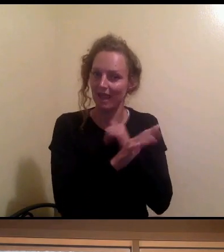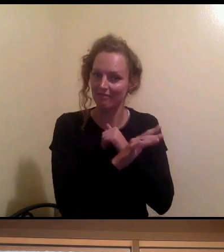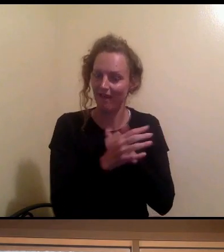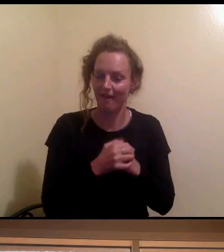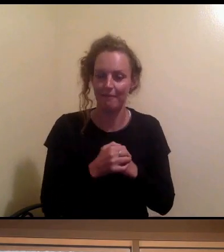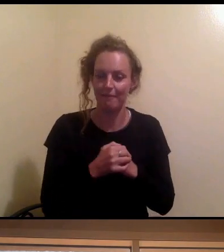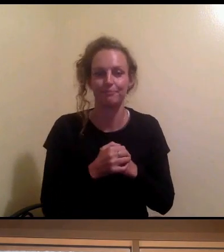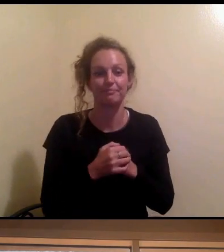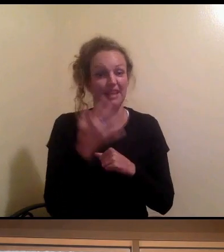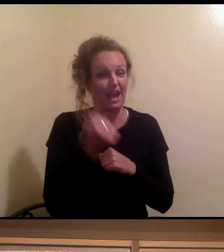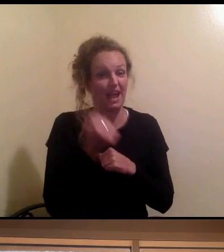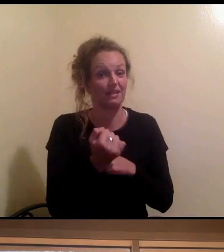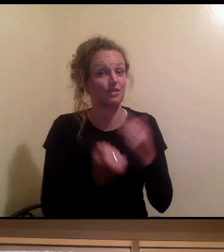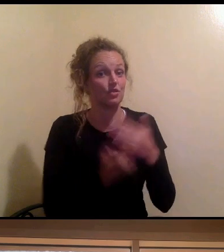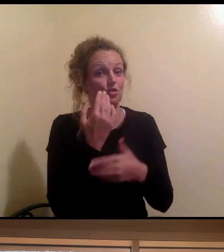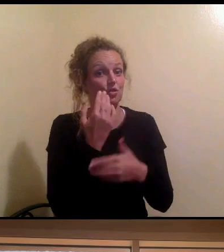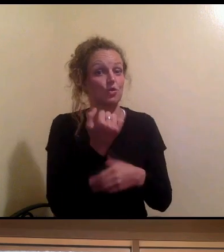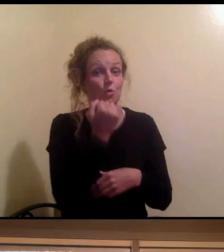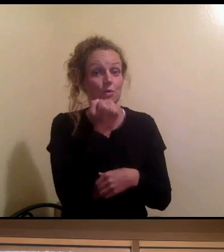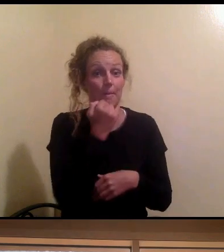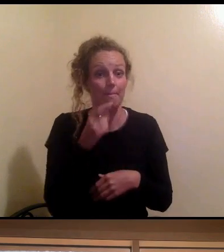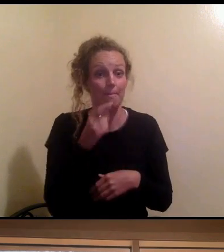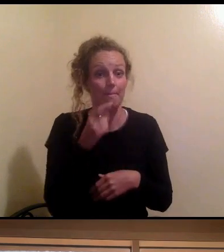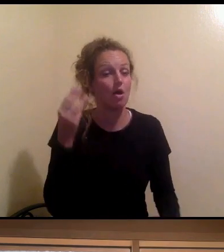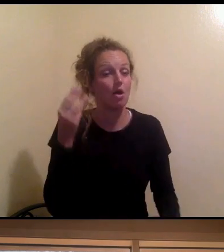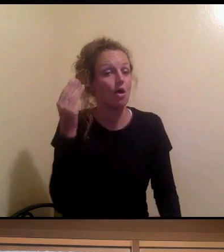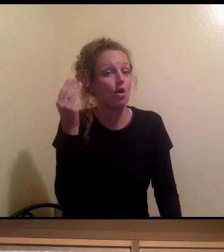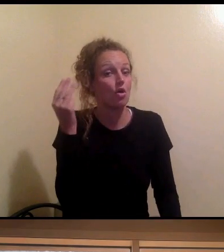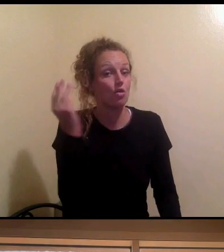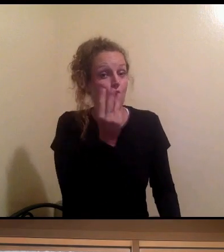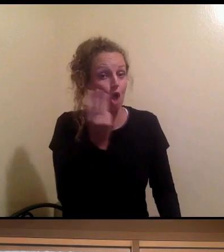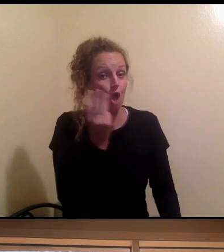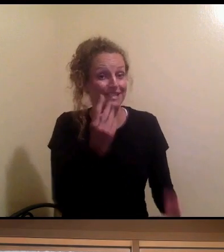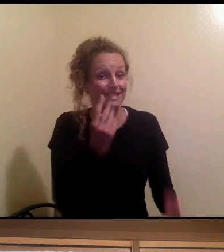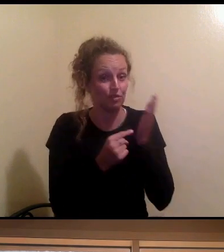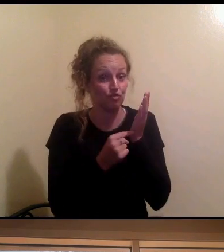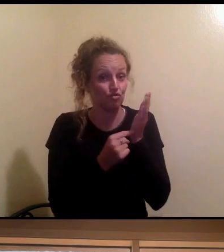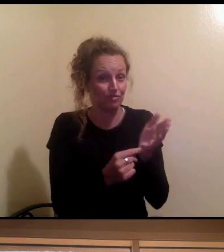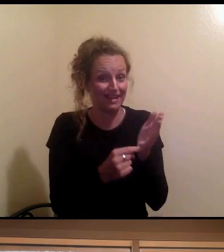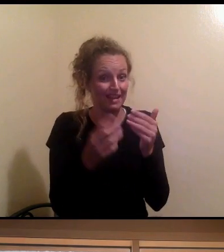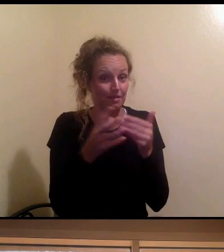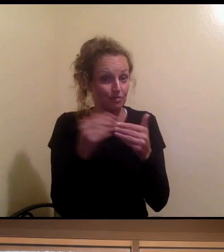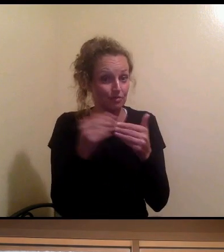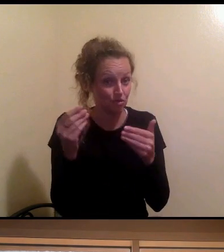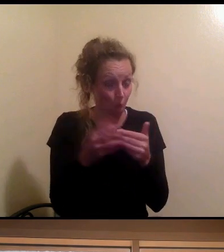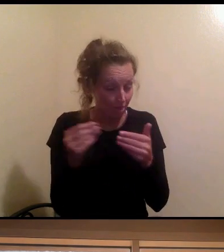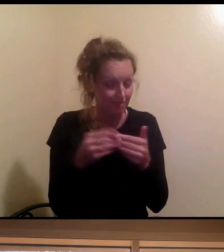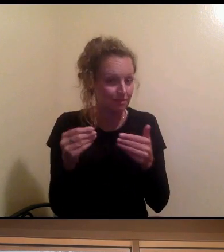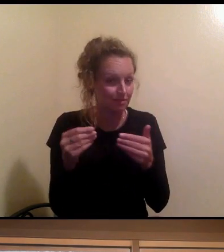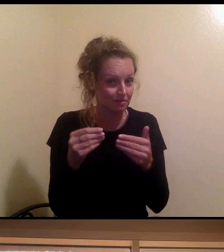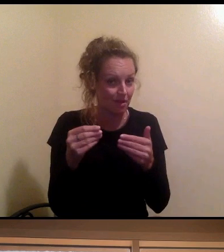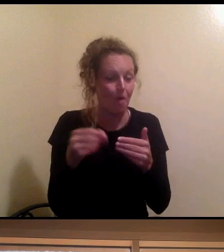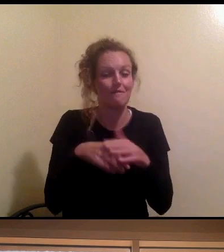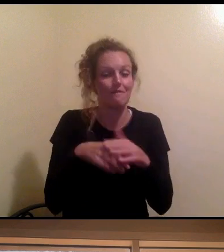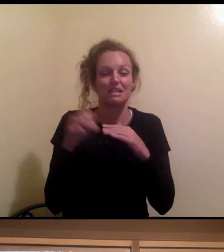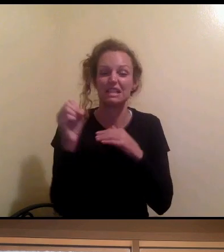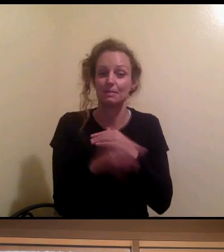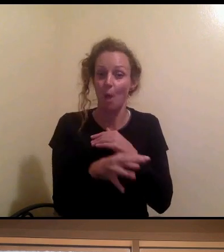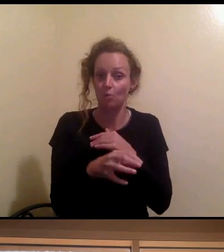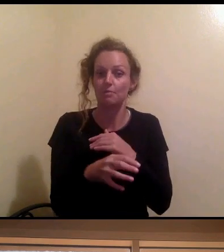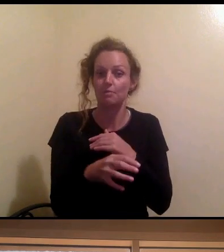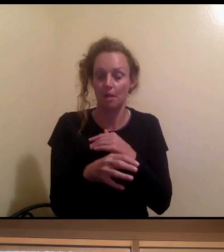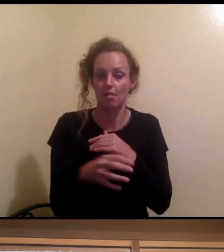of $13 trillion in disposable income for the purple pound, the purple dollar, the disposable